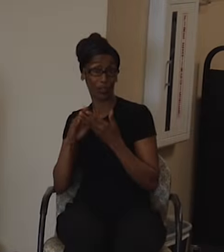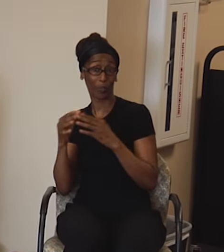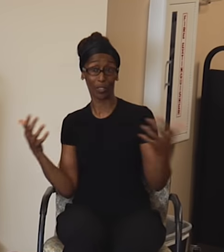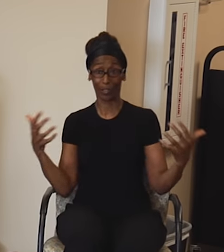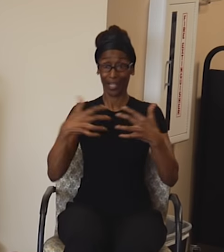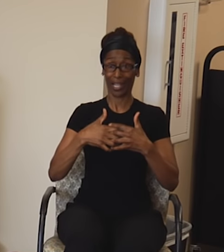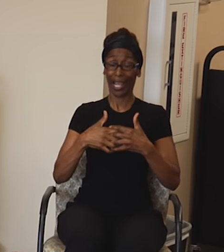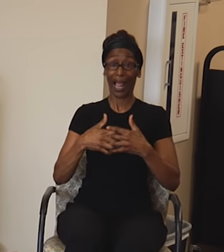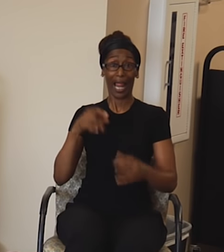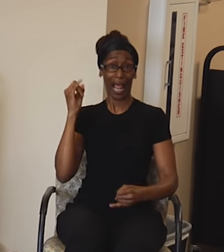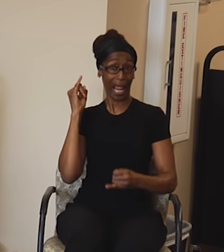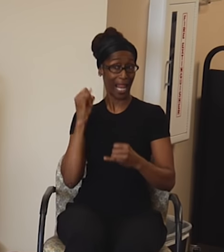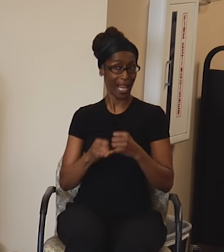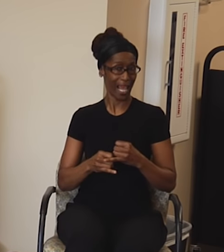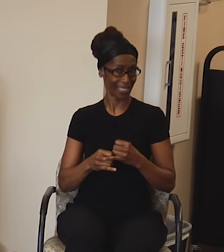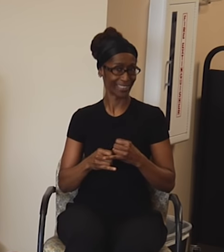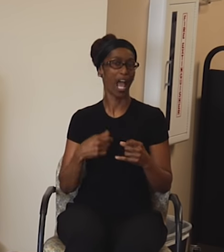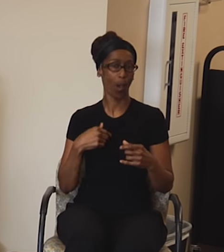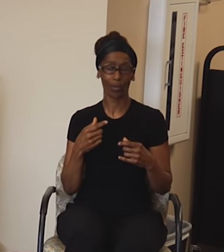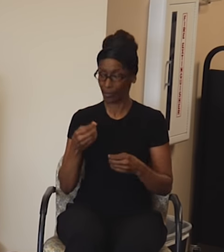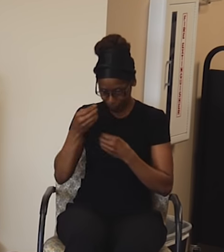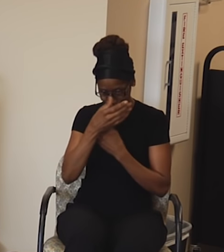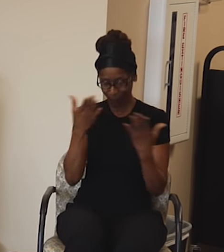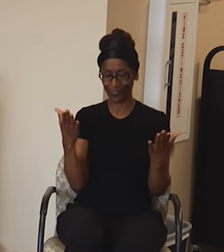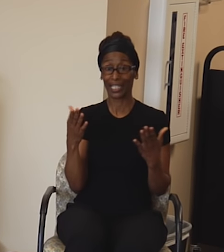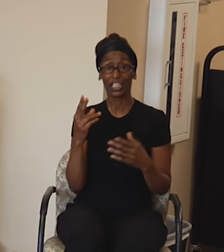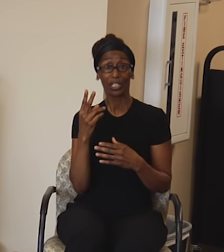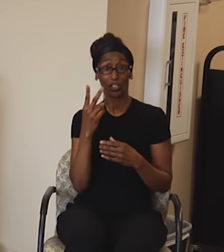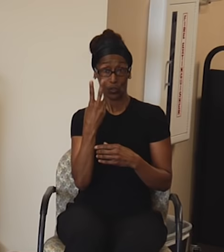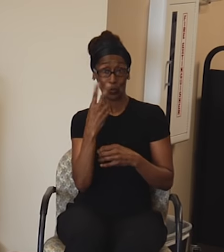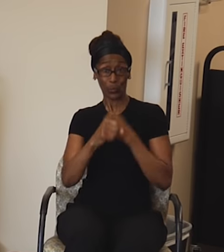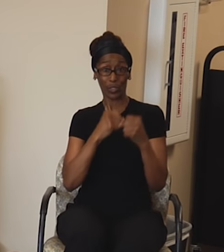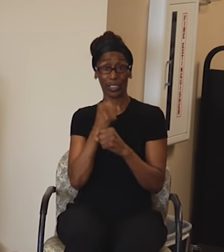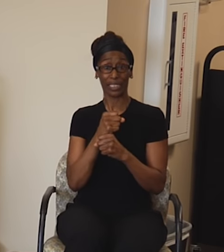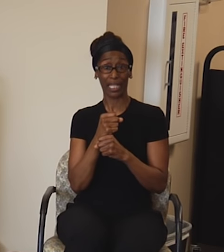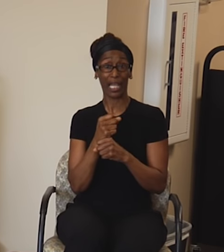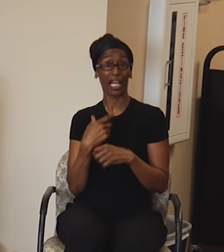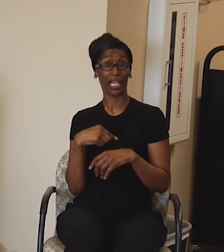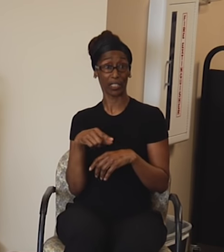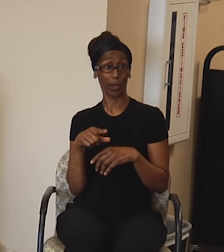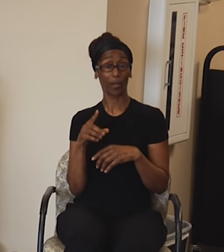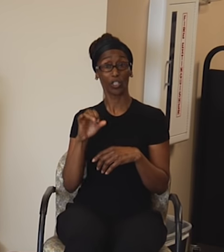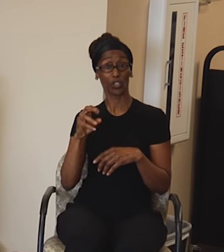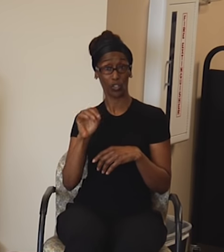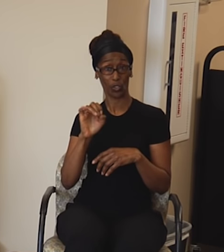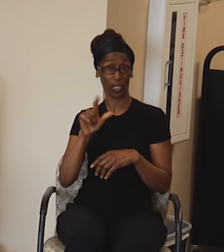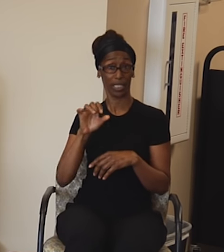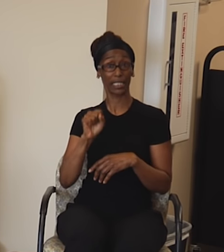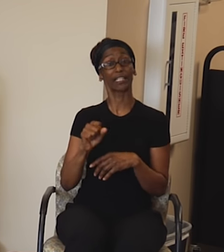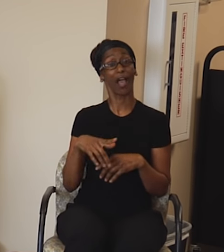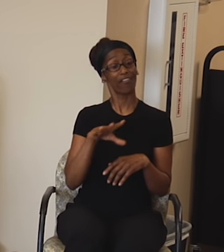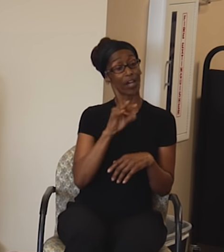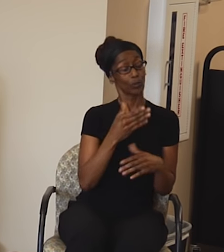Oh, and the final thing I say about my research and I told you it took a couple of years. As a journalist I always expect to find bad things along